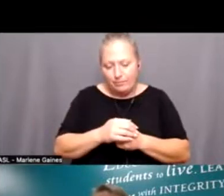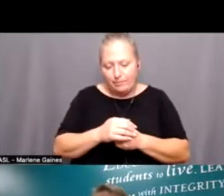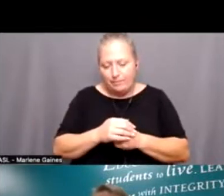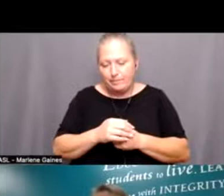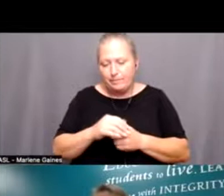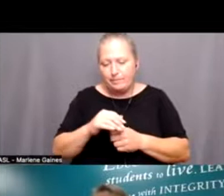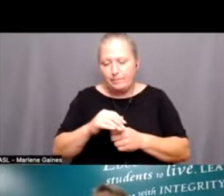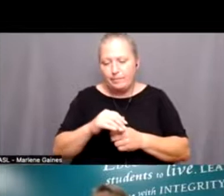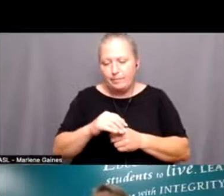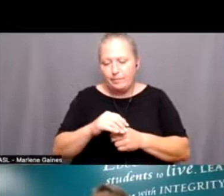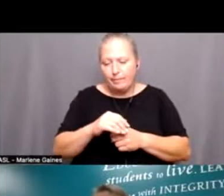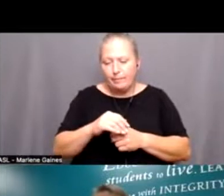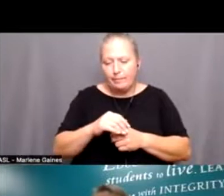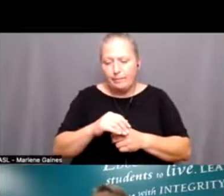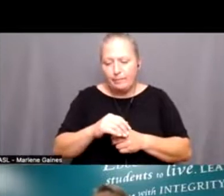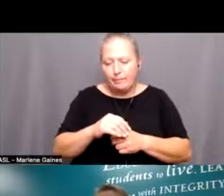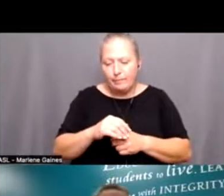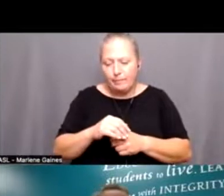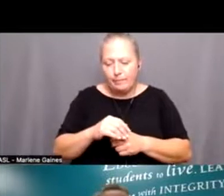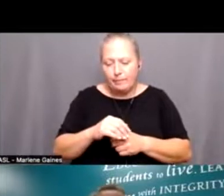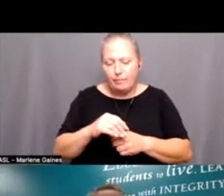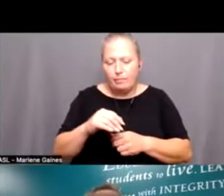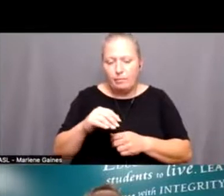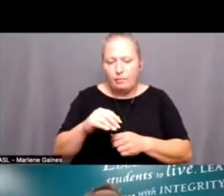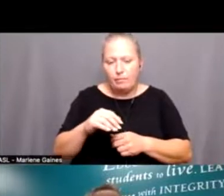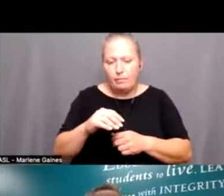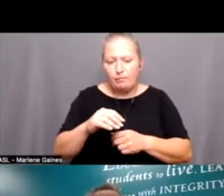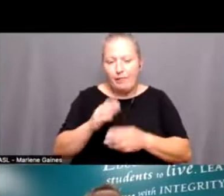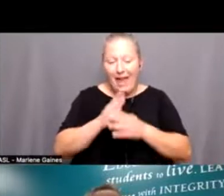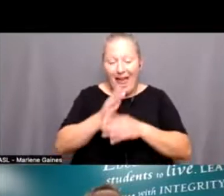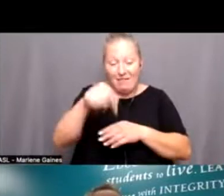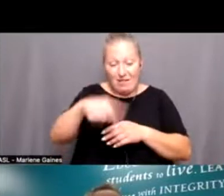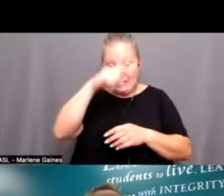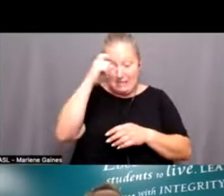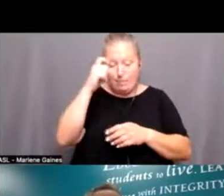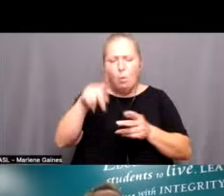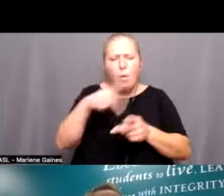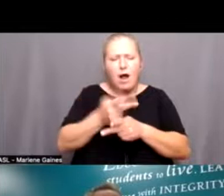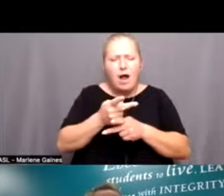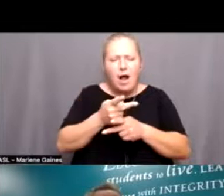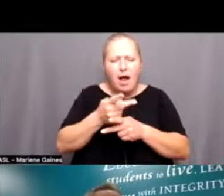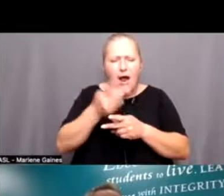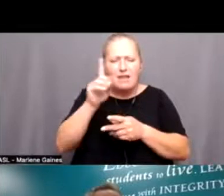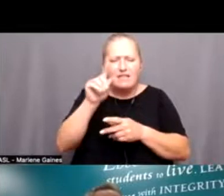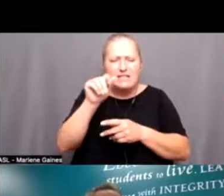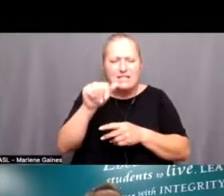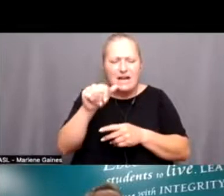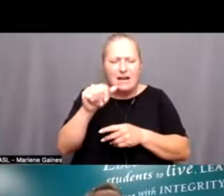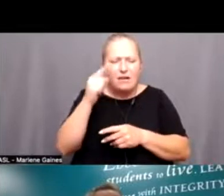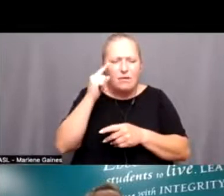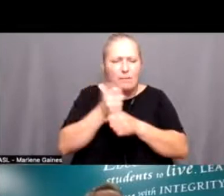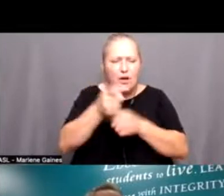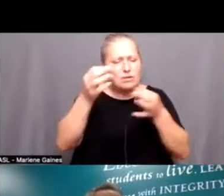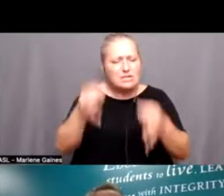I had a question, David, in terms of, I guess, after the summer, what kind of data do you look at to determine whether the summer was